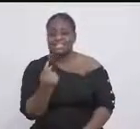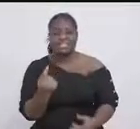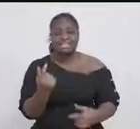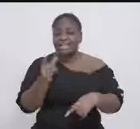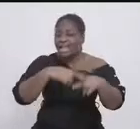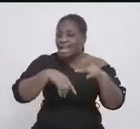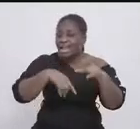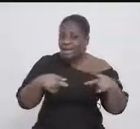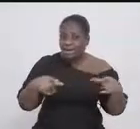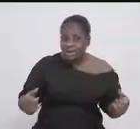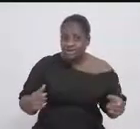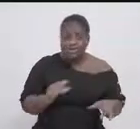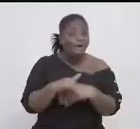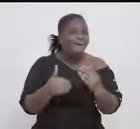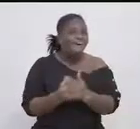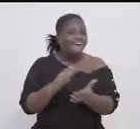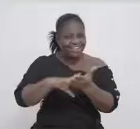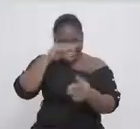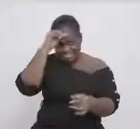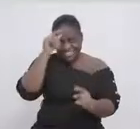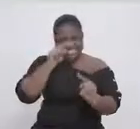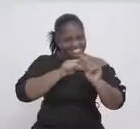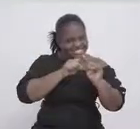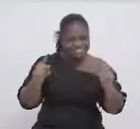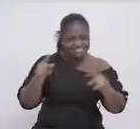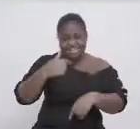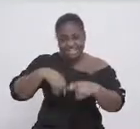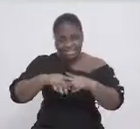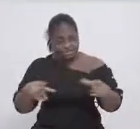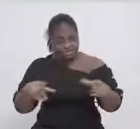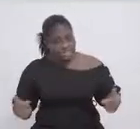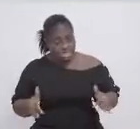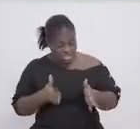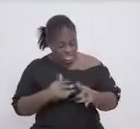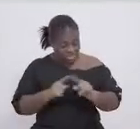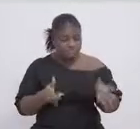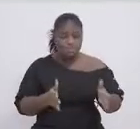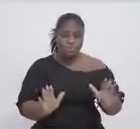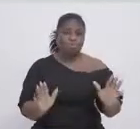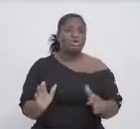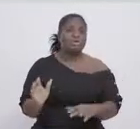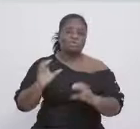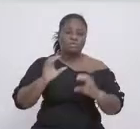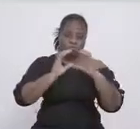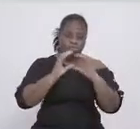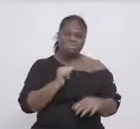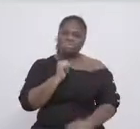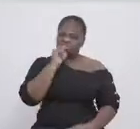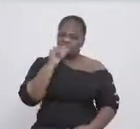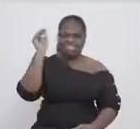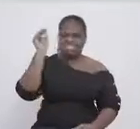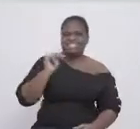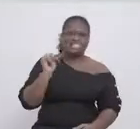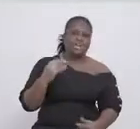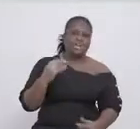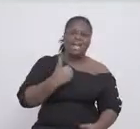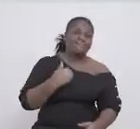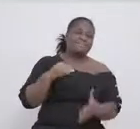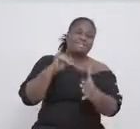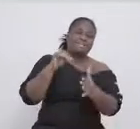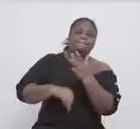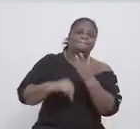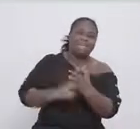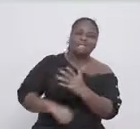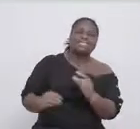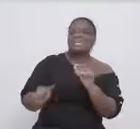language, right? So we all learn different languages. We all learn different ways of communicating. So you don't have to have any special math skill.